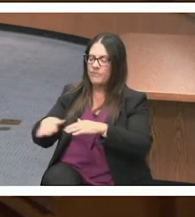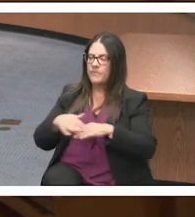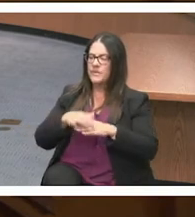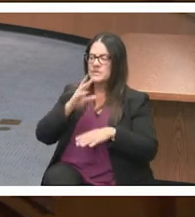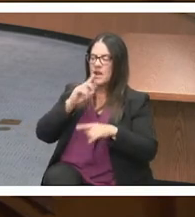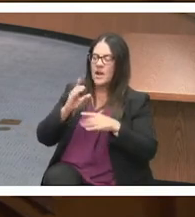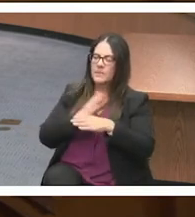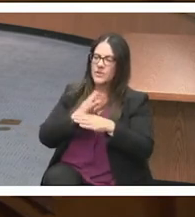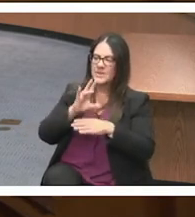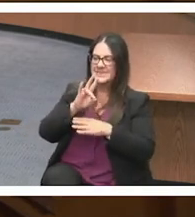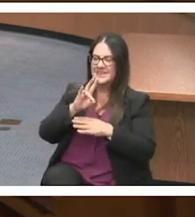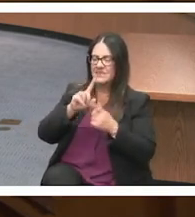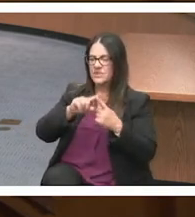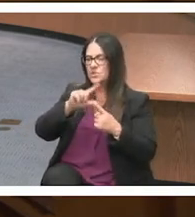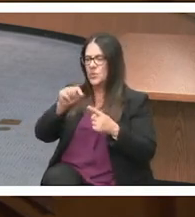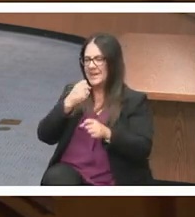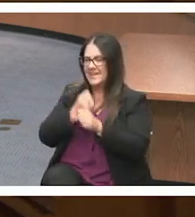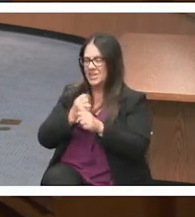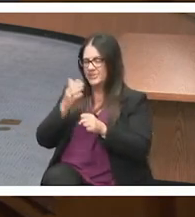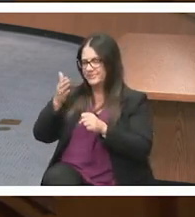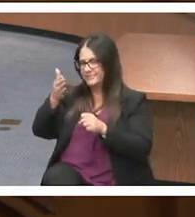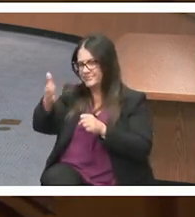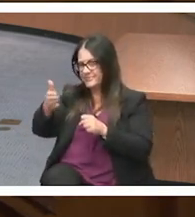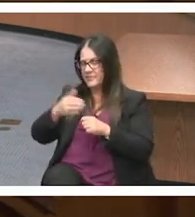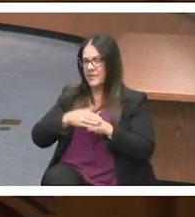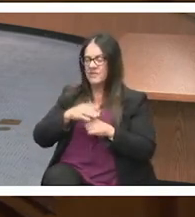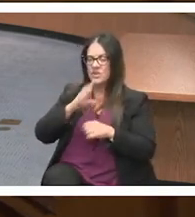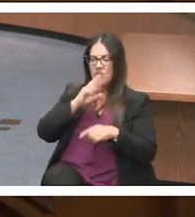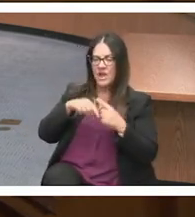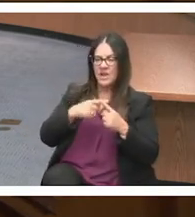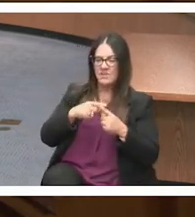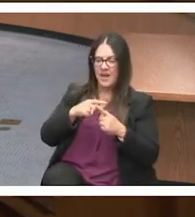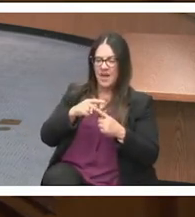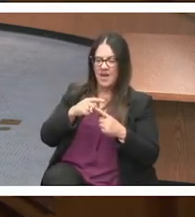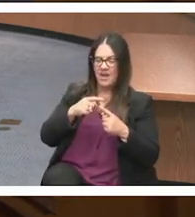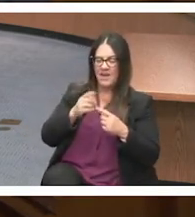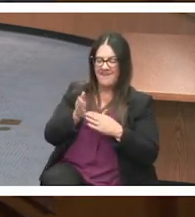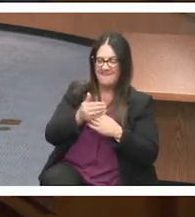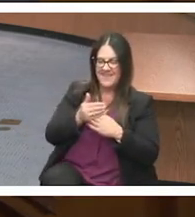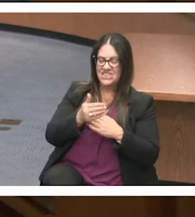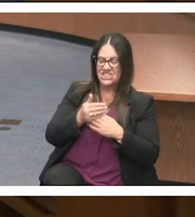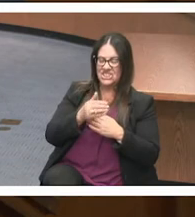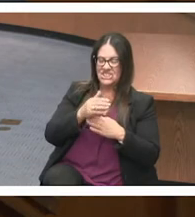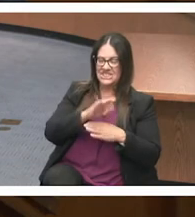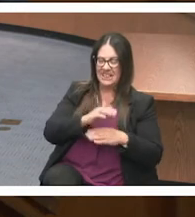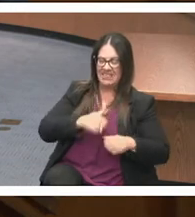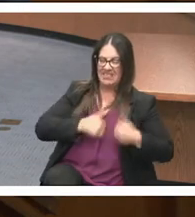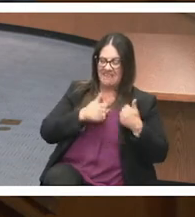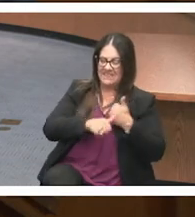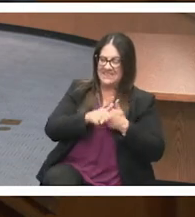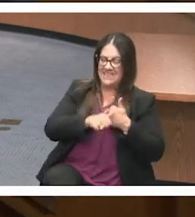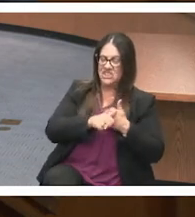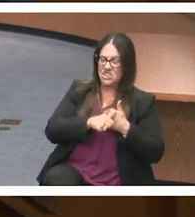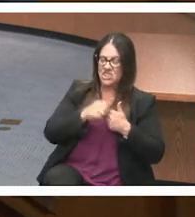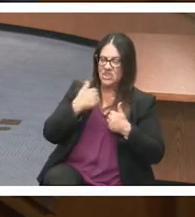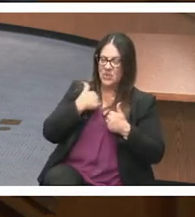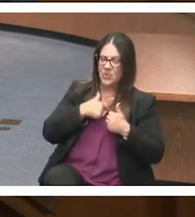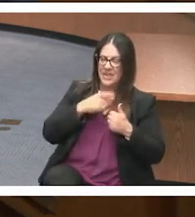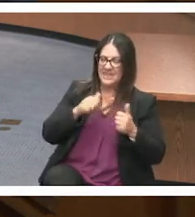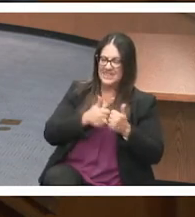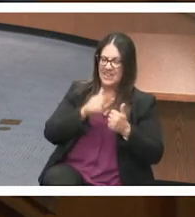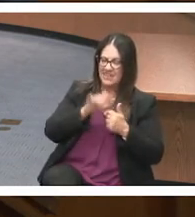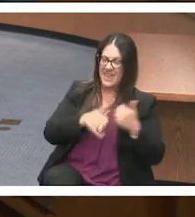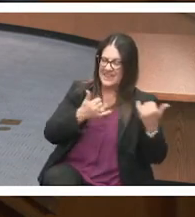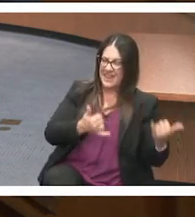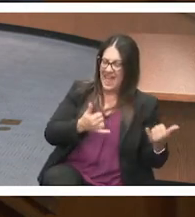between 7 and 20 years. So if you're talking about a salmon species that needs help now, the challenge with the regulatory process, and I think everybody,